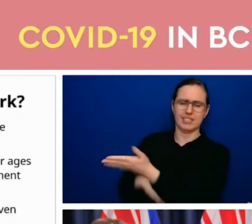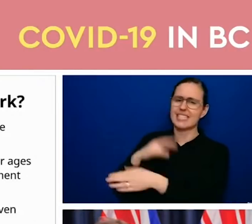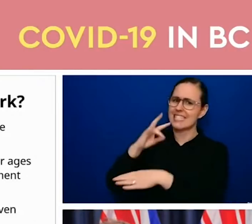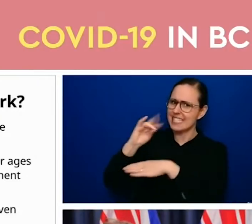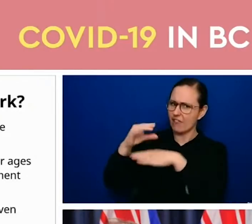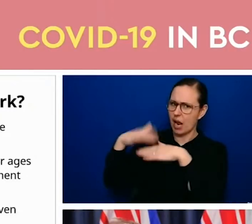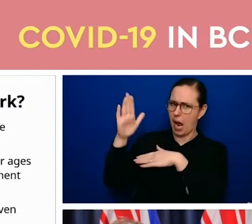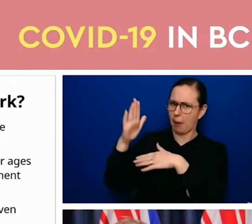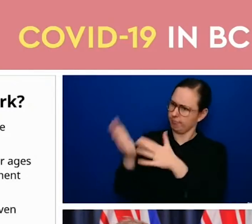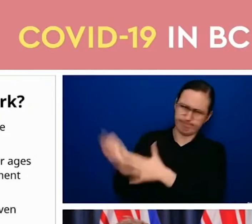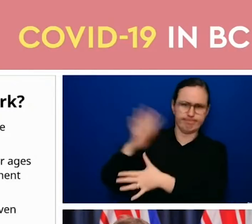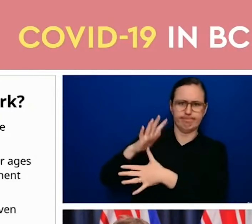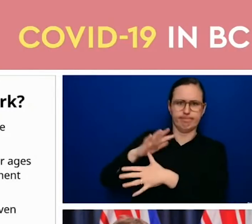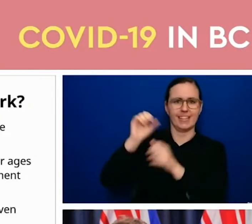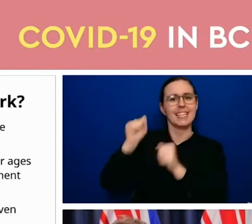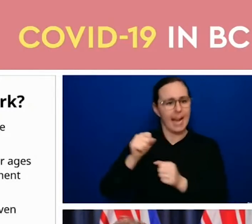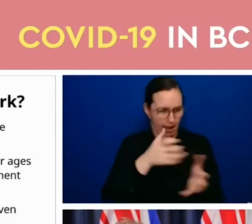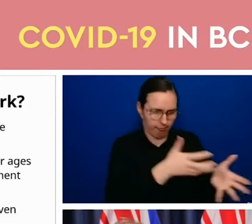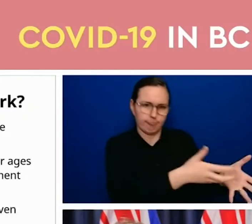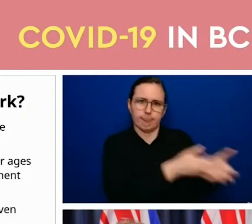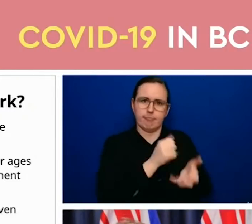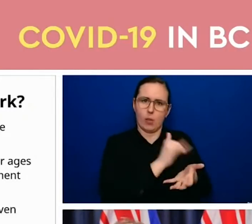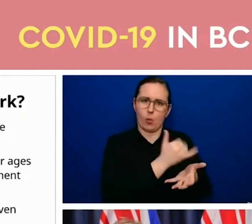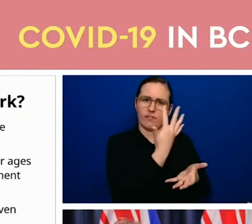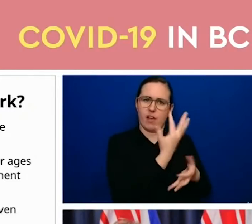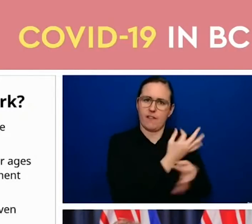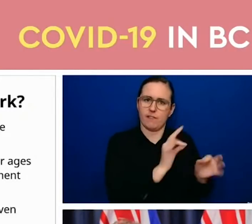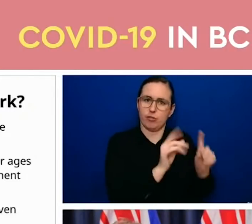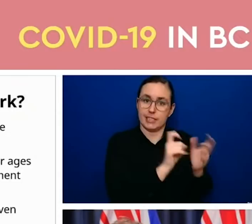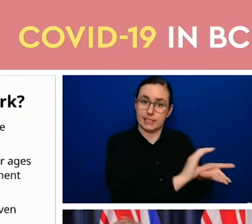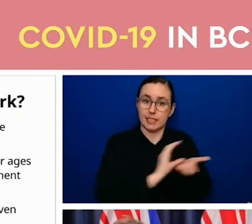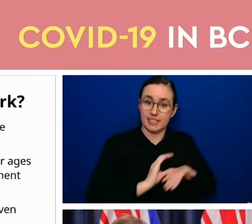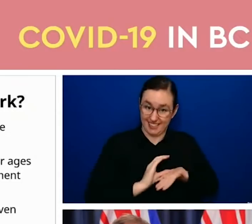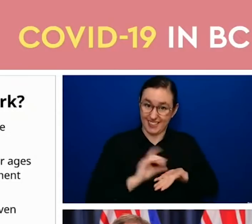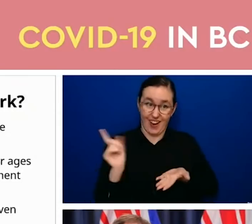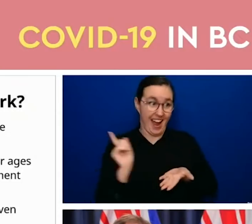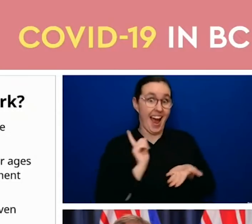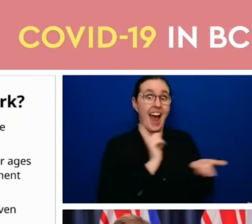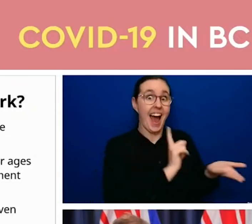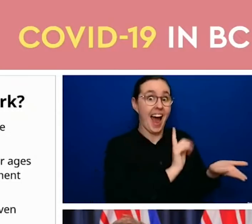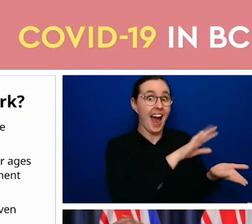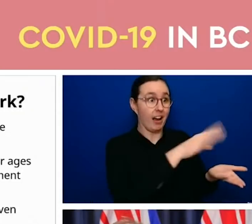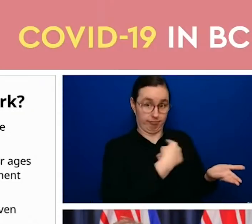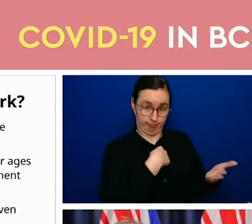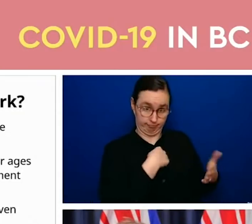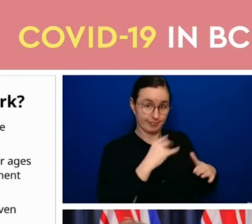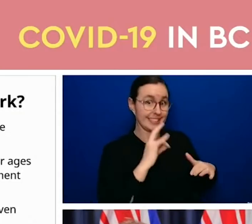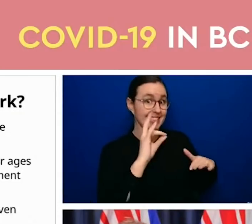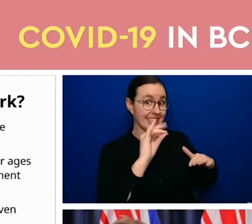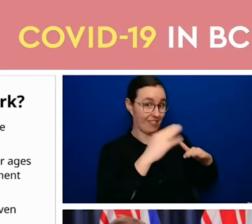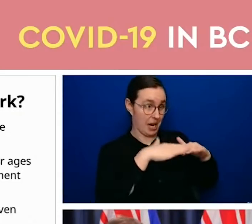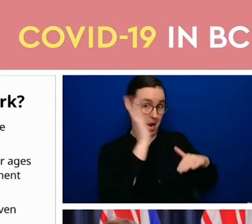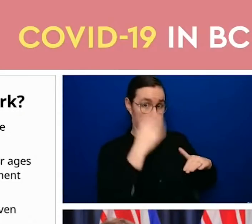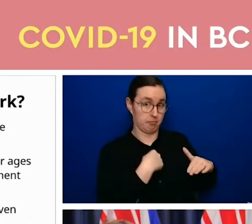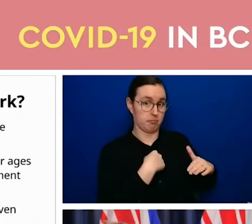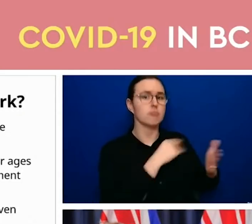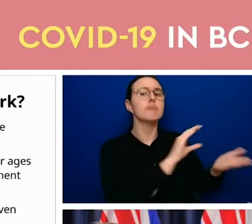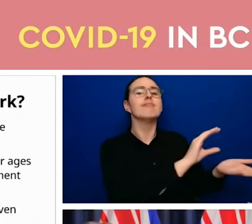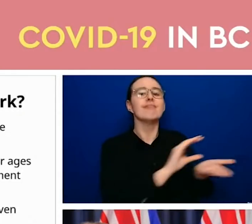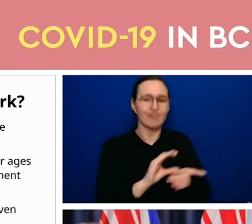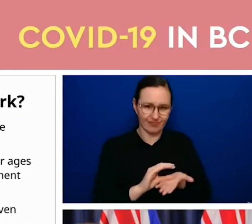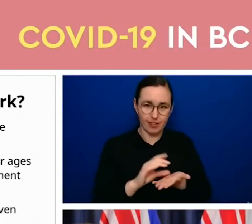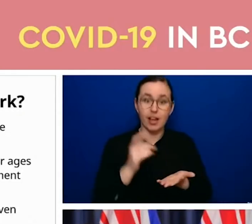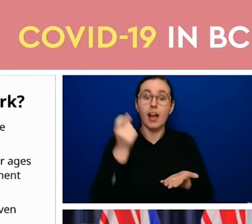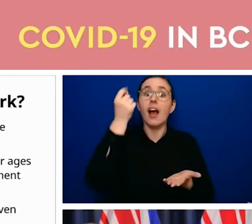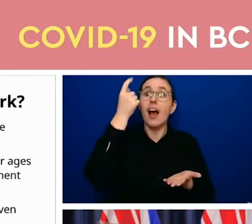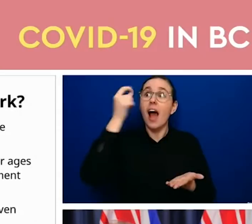period, you'll need to be 70 or over to get access to these tests. Once distribution has started and supply grows, a broadening to younger